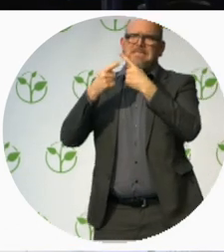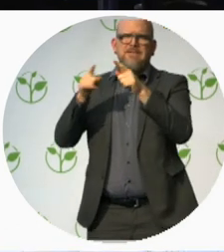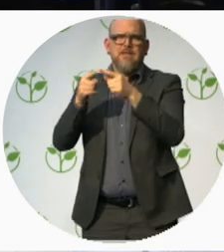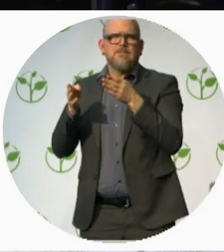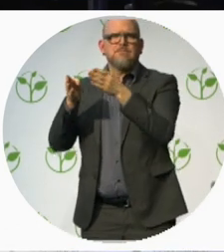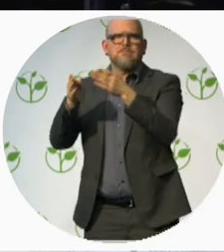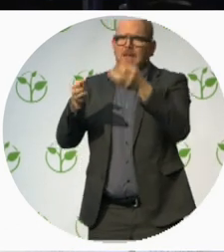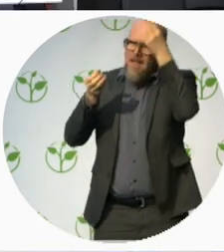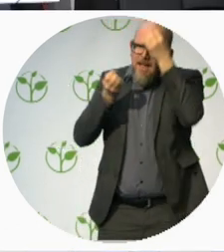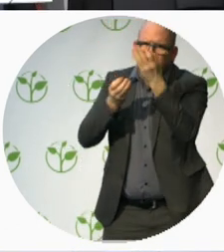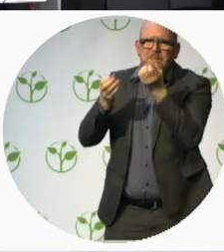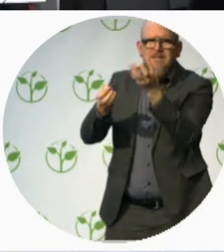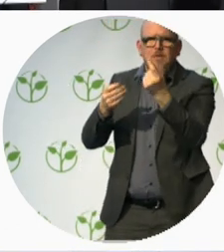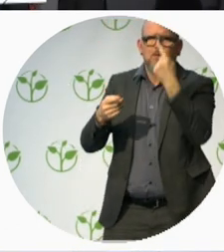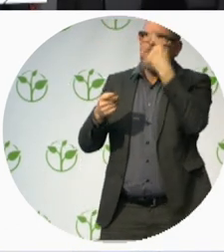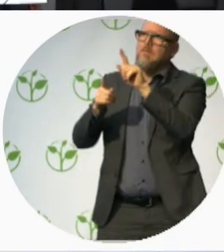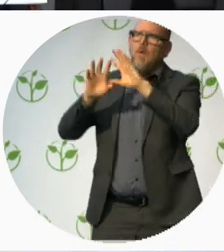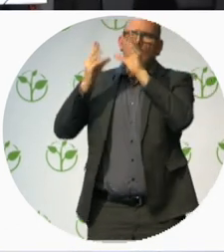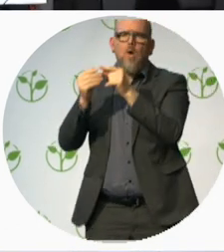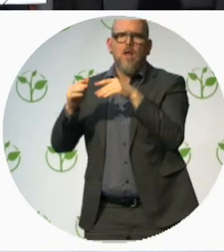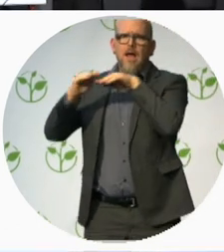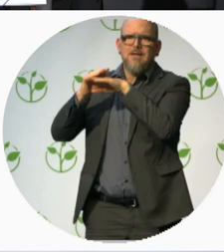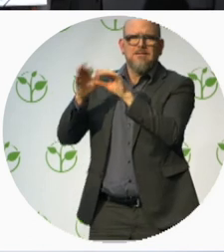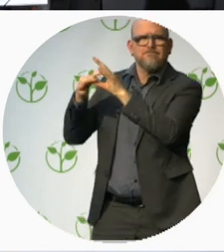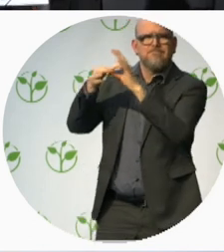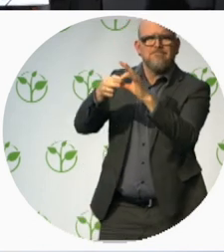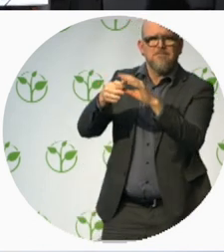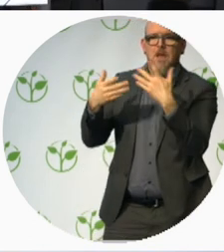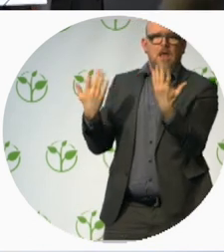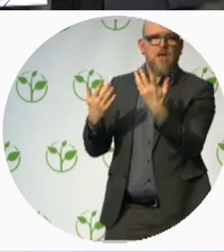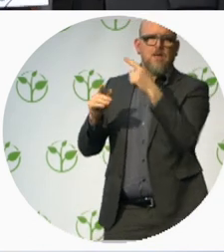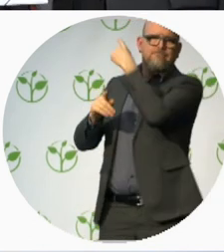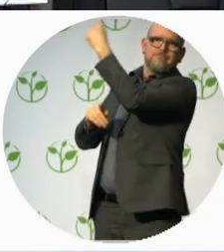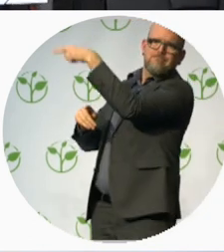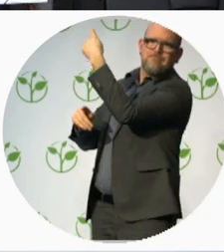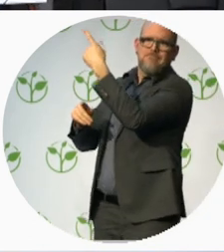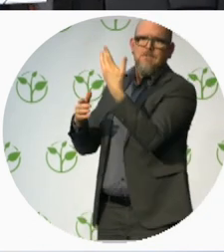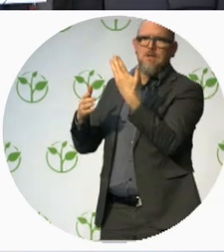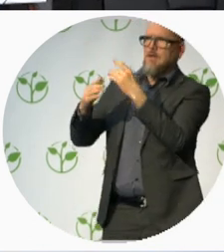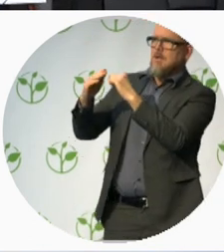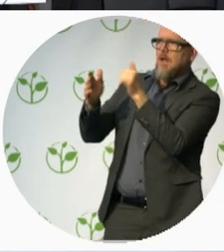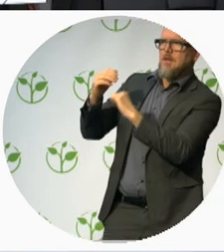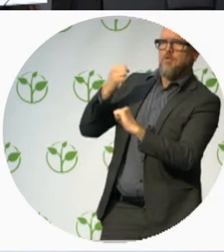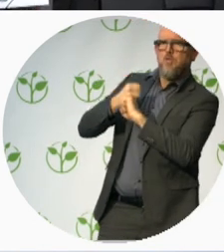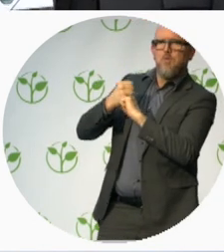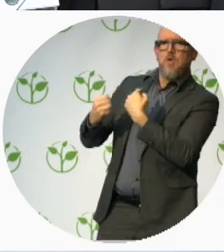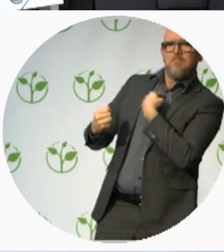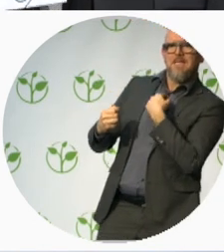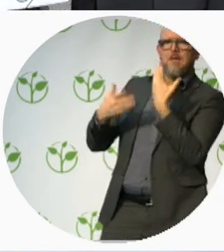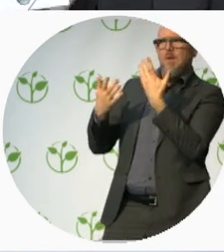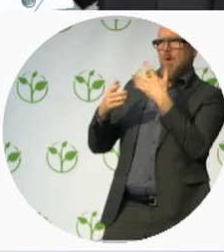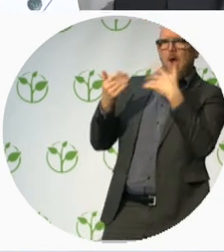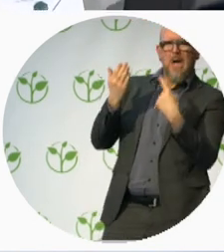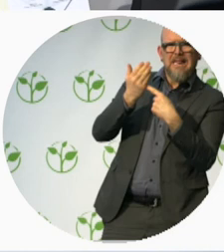information. They support processes such as applying for public benefits and identifying other services for children and young adults with